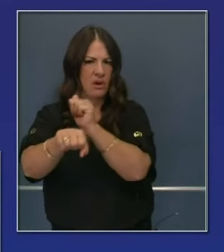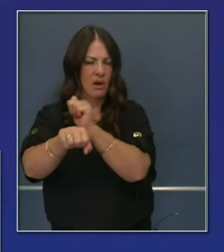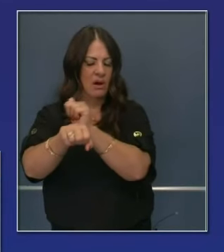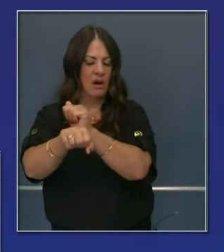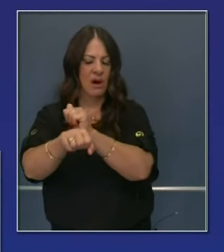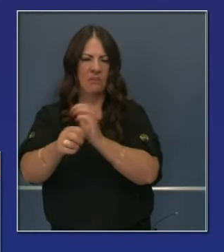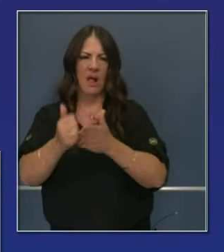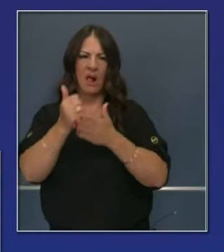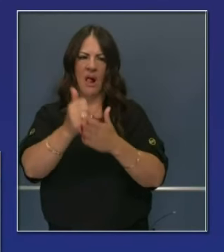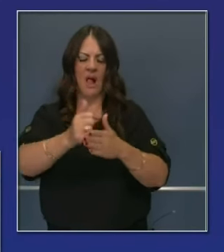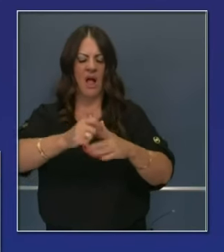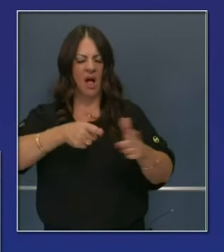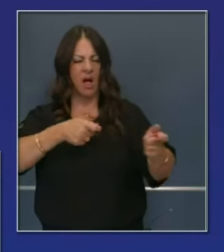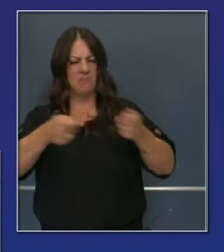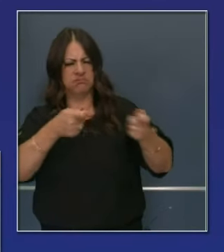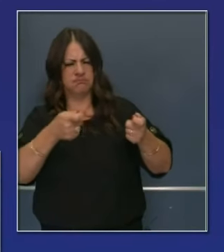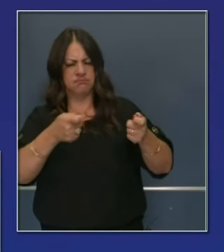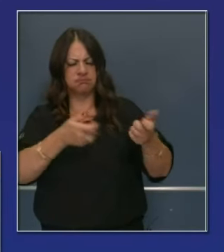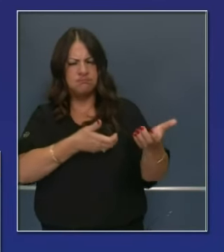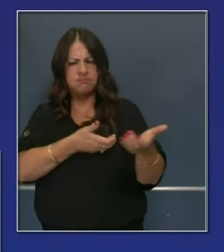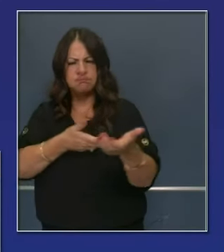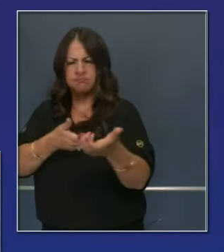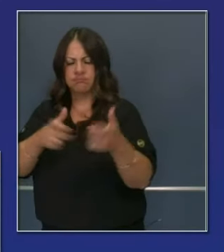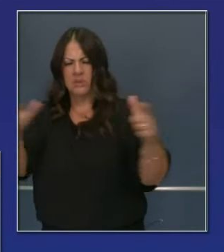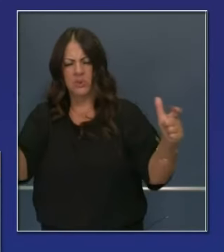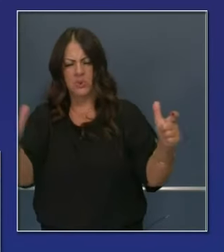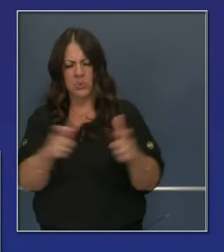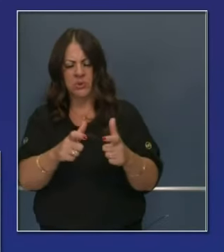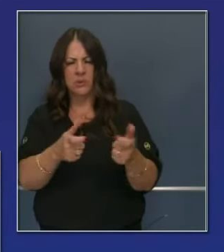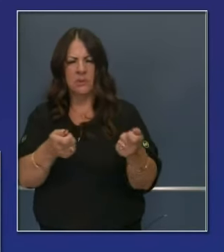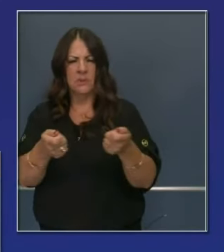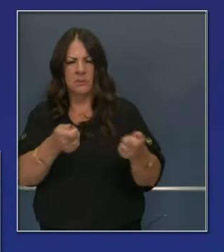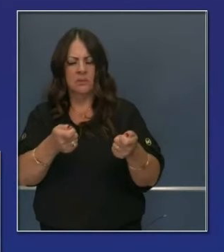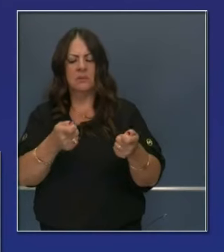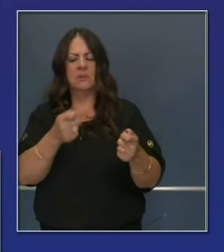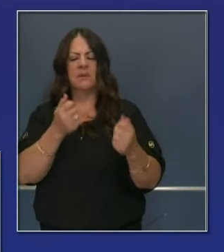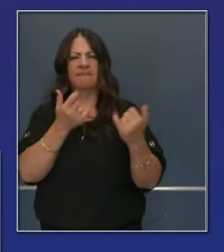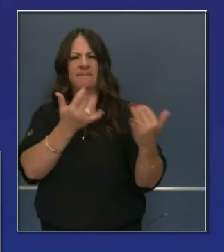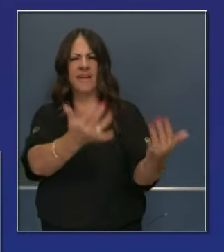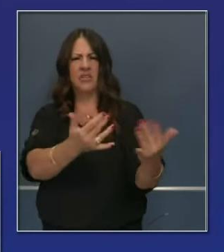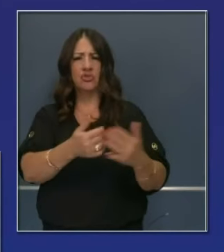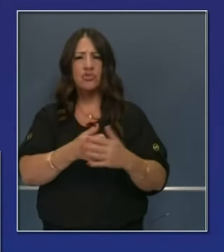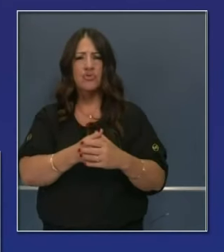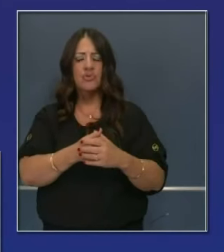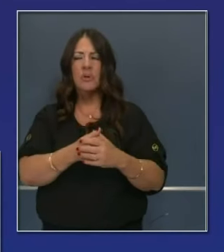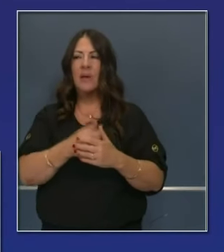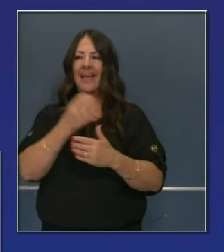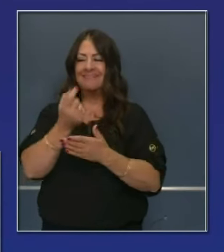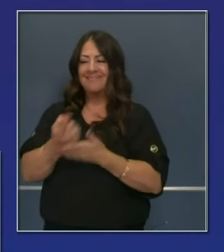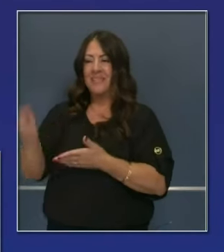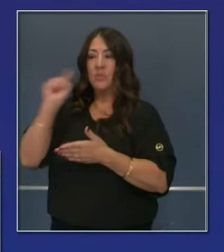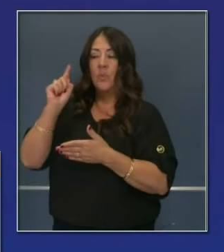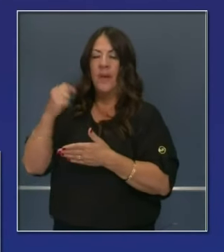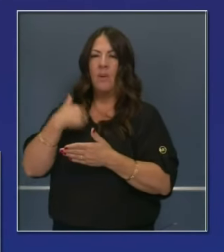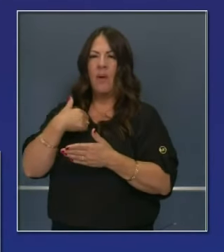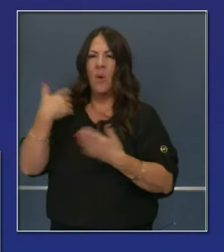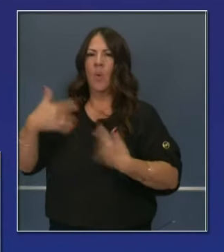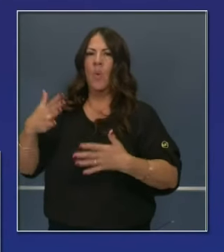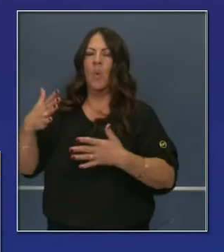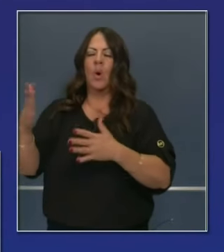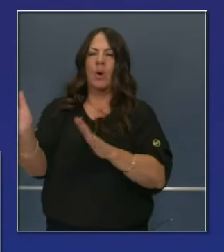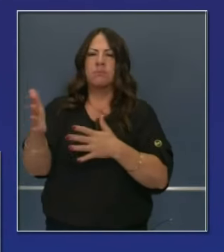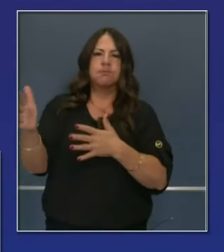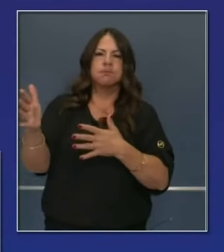strategies on pre-positioning and prevention that went into place last week with these high winds that we experienced, higher heat